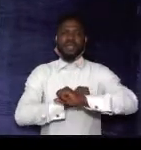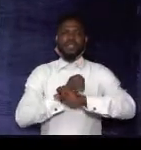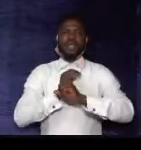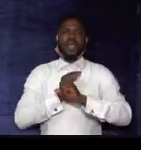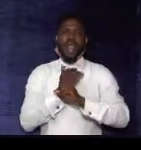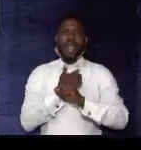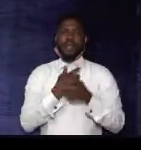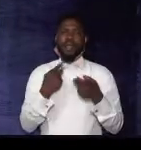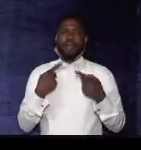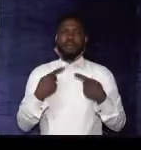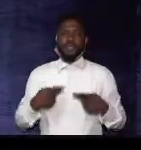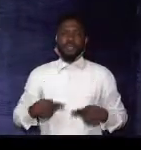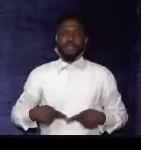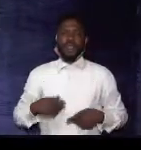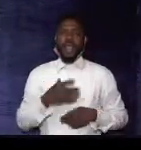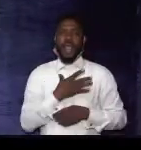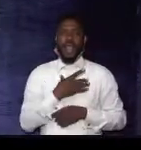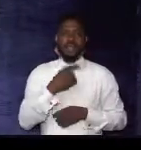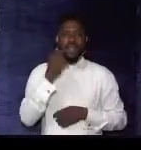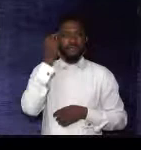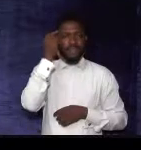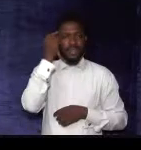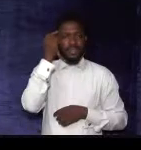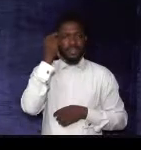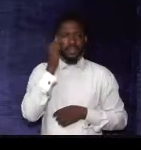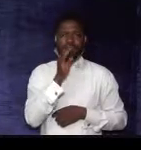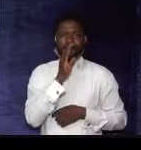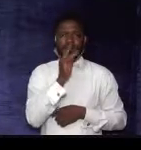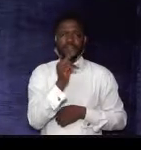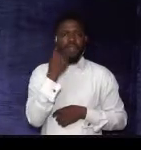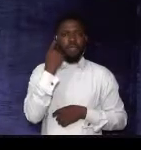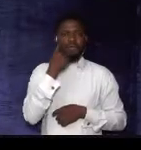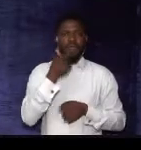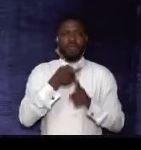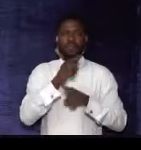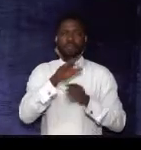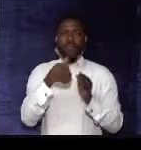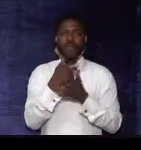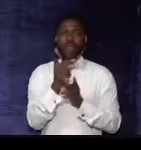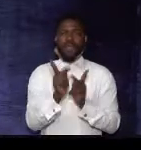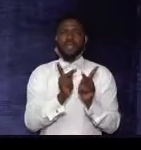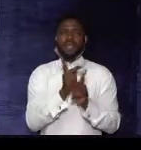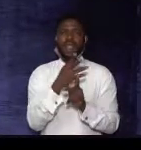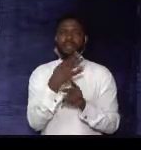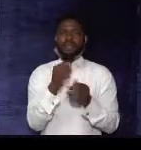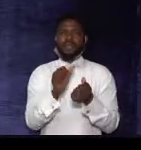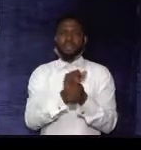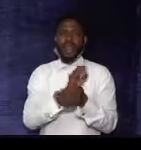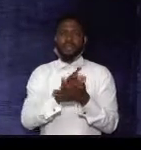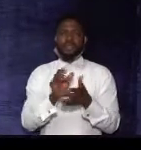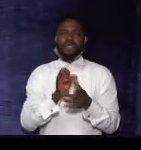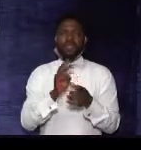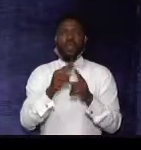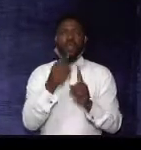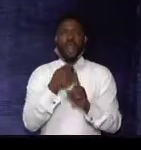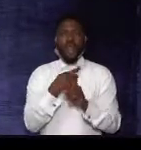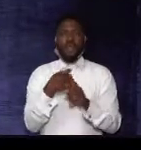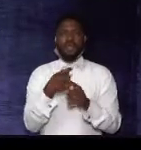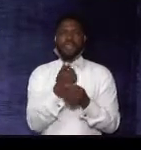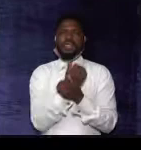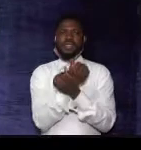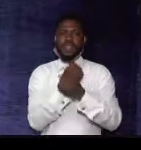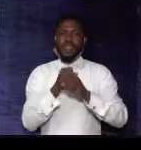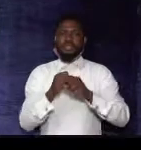and safeguarding our physical and mental being from all kinds of damage or